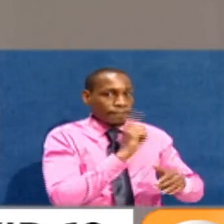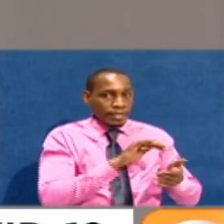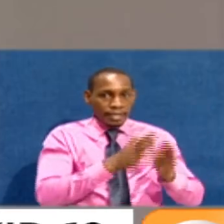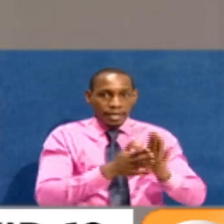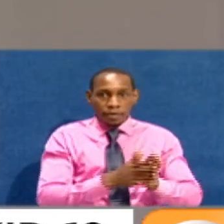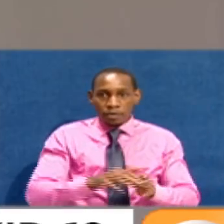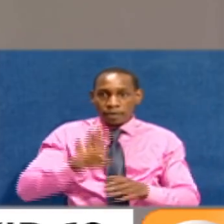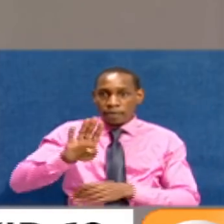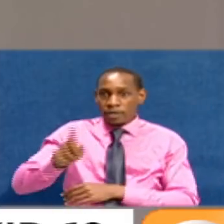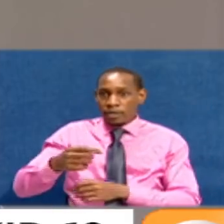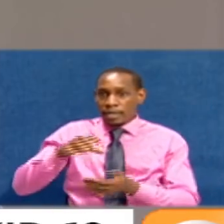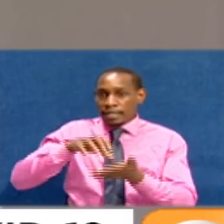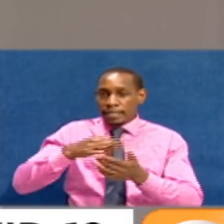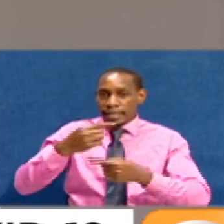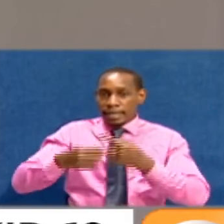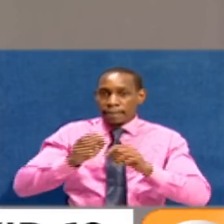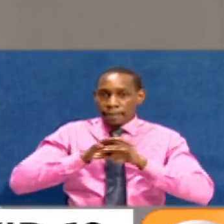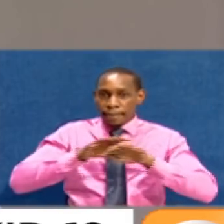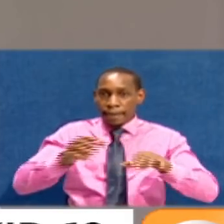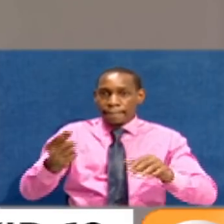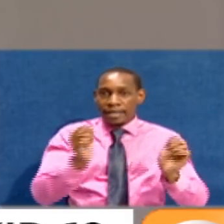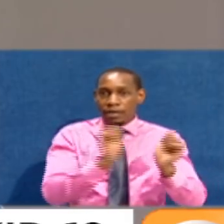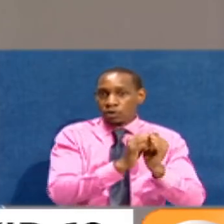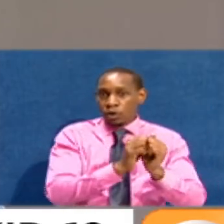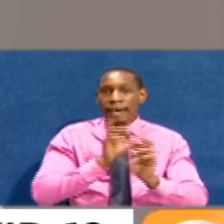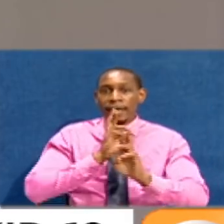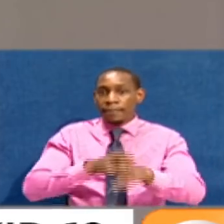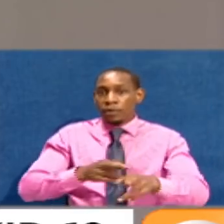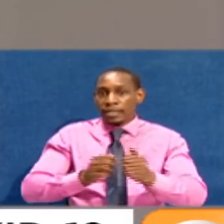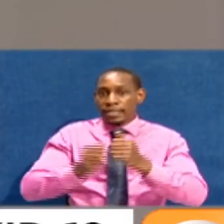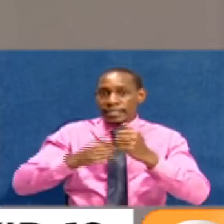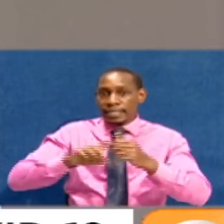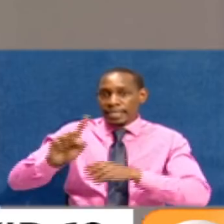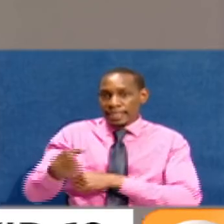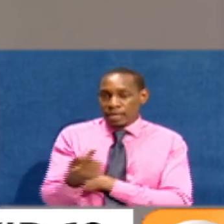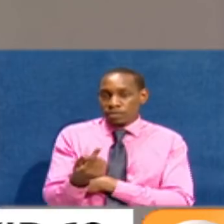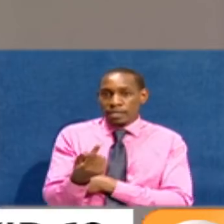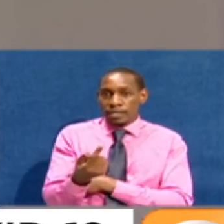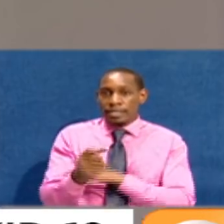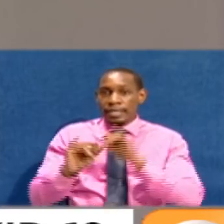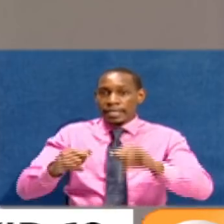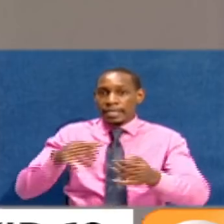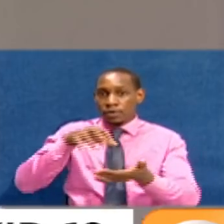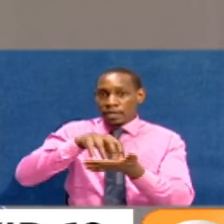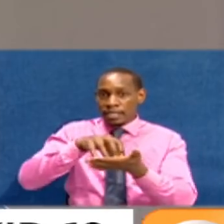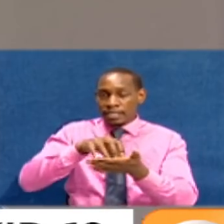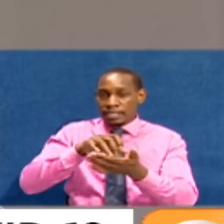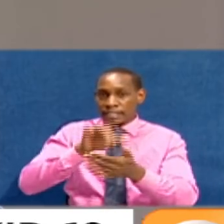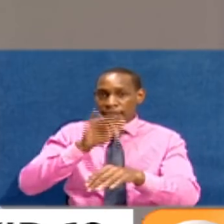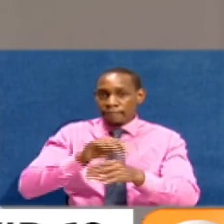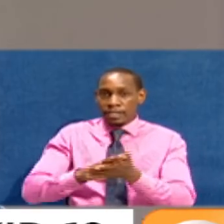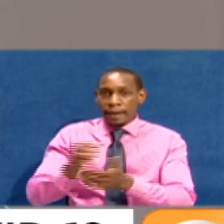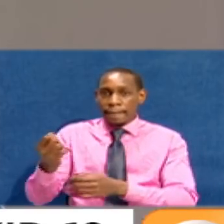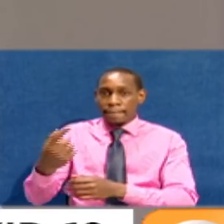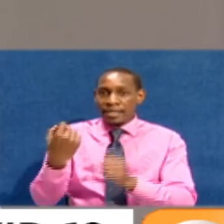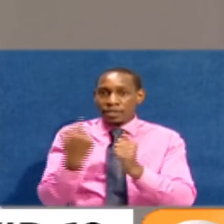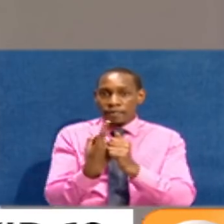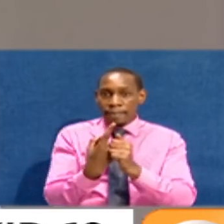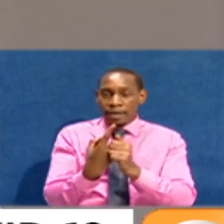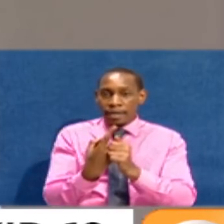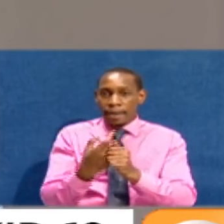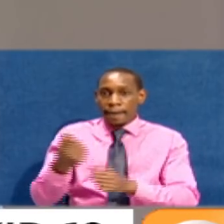that time, we had about 4,000 cases. Then it peaked again in October when we had about 16,000 new cases of infections. And then November is one